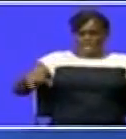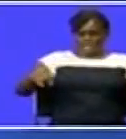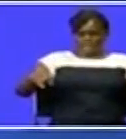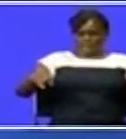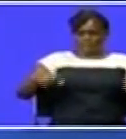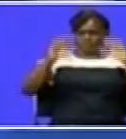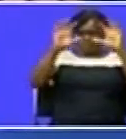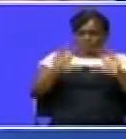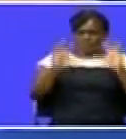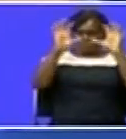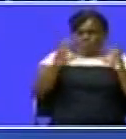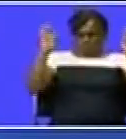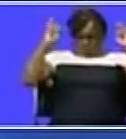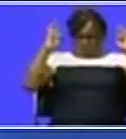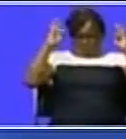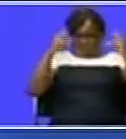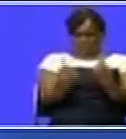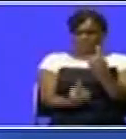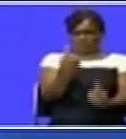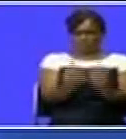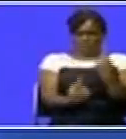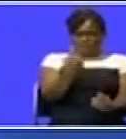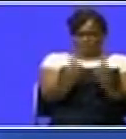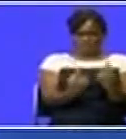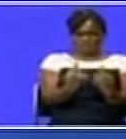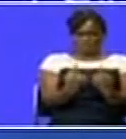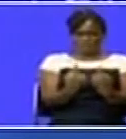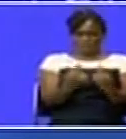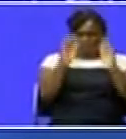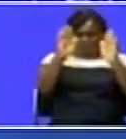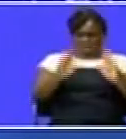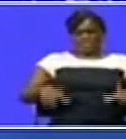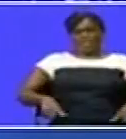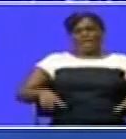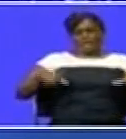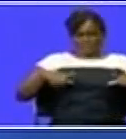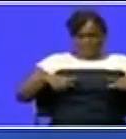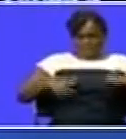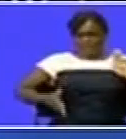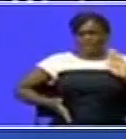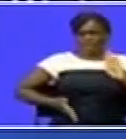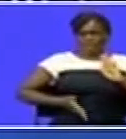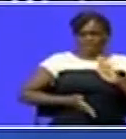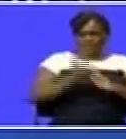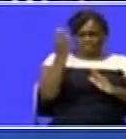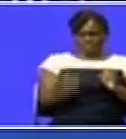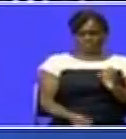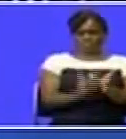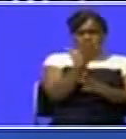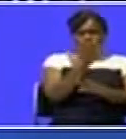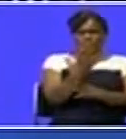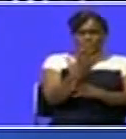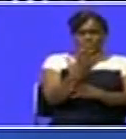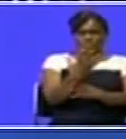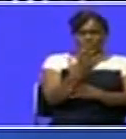The campaign under the hashtags Light a Fire, Worth More Alive and Tweet for Elephants was immediately set off at the World